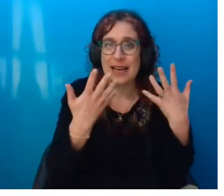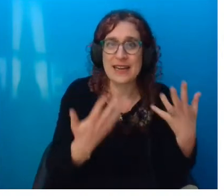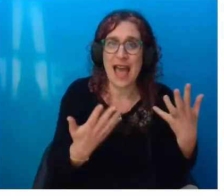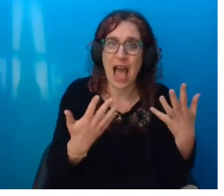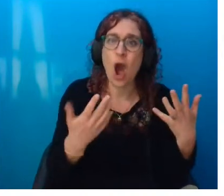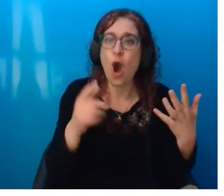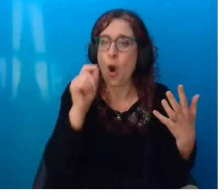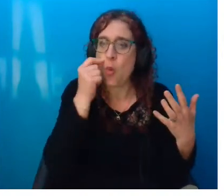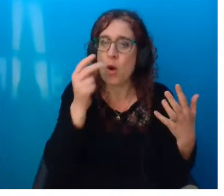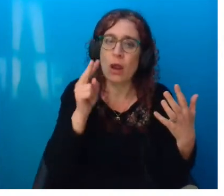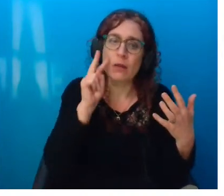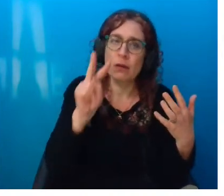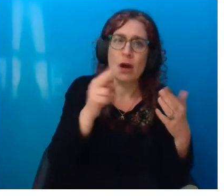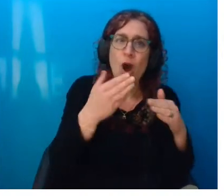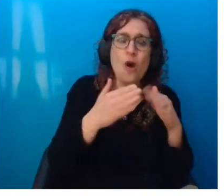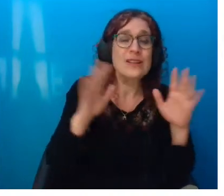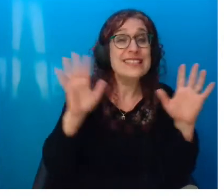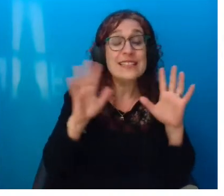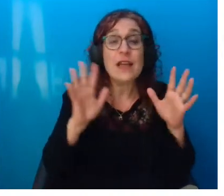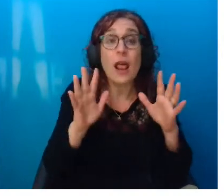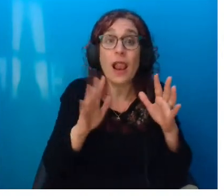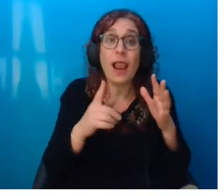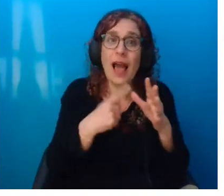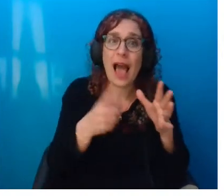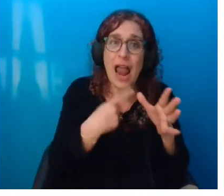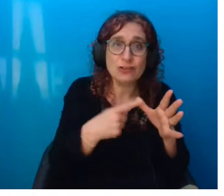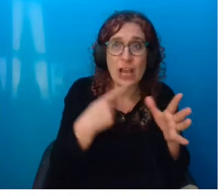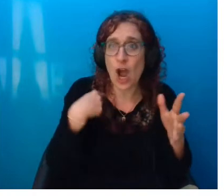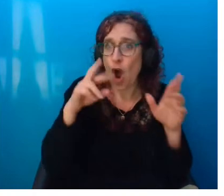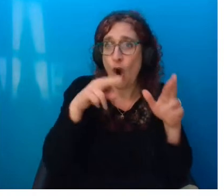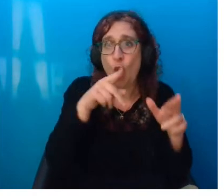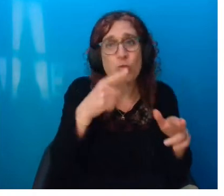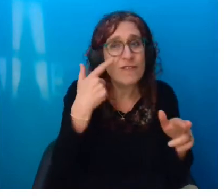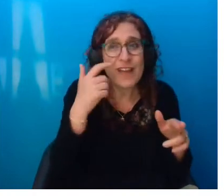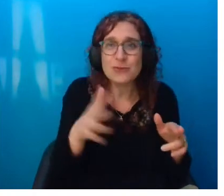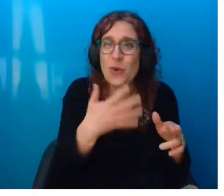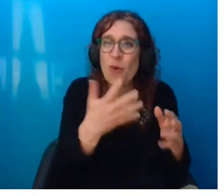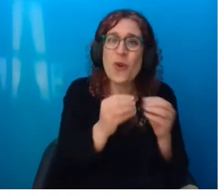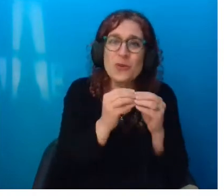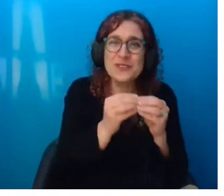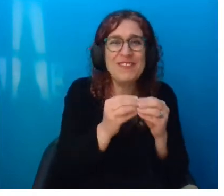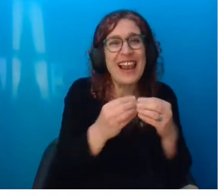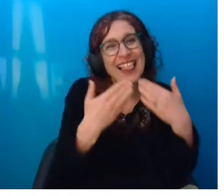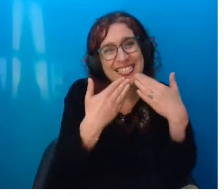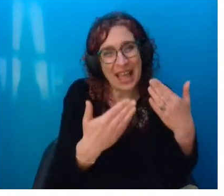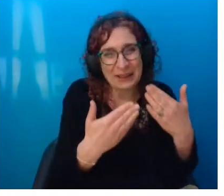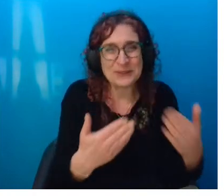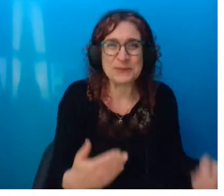seasonal allergies. I hope you found all the information useful. Thank you.